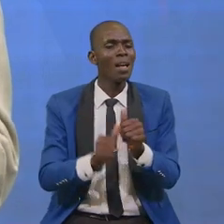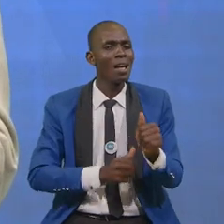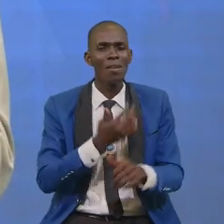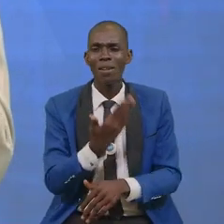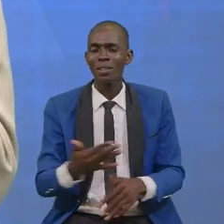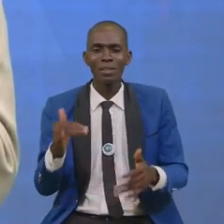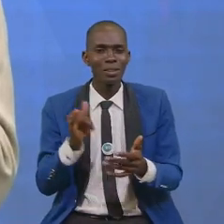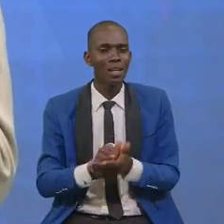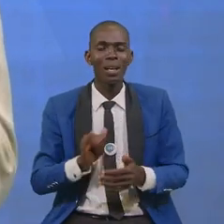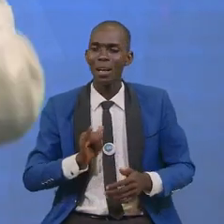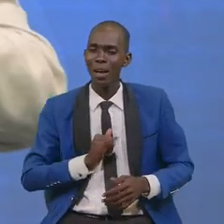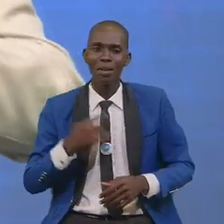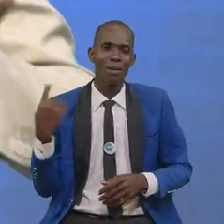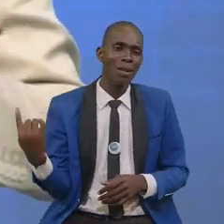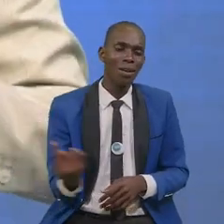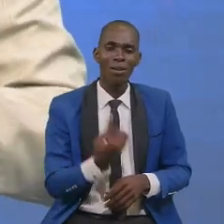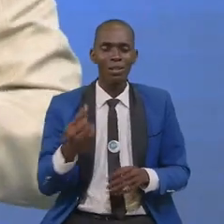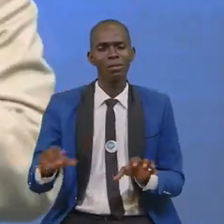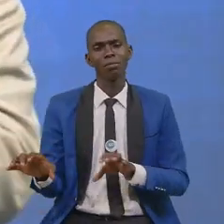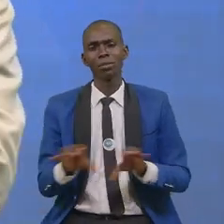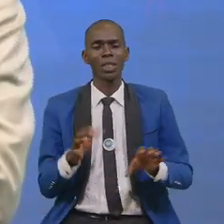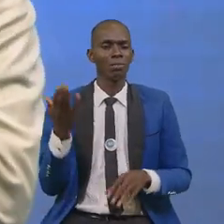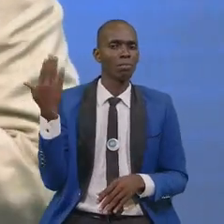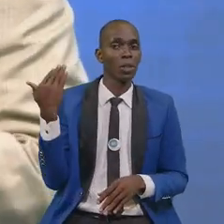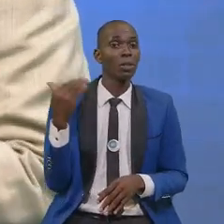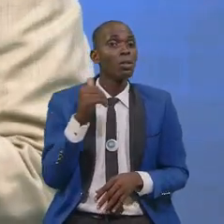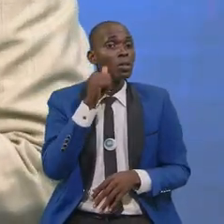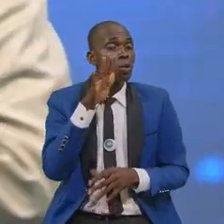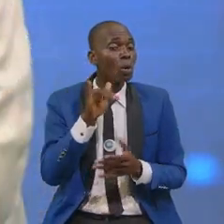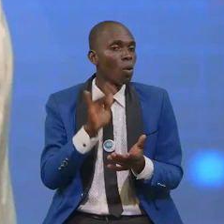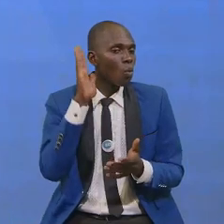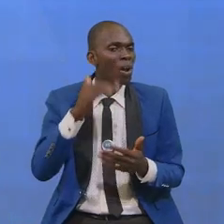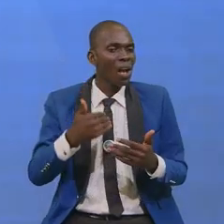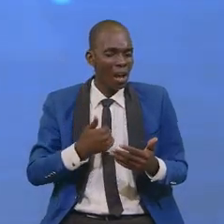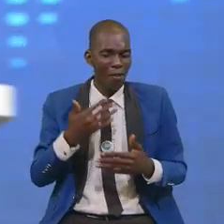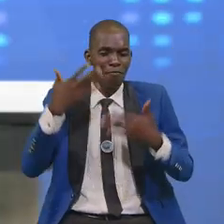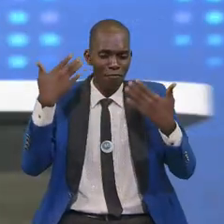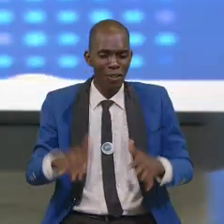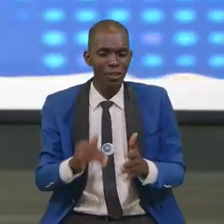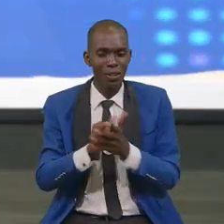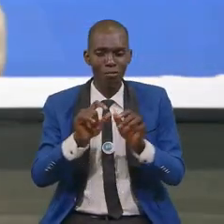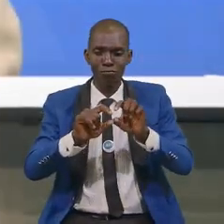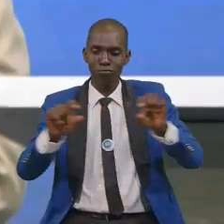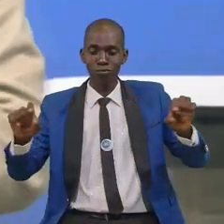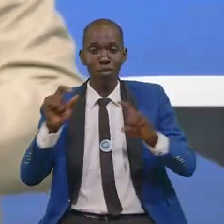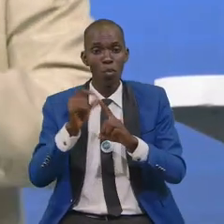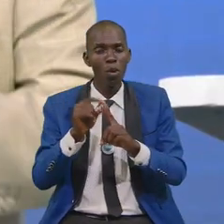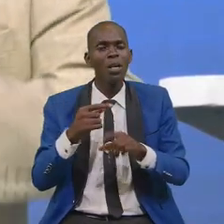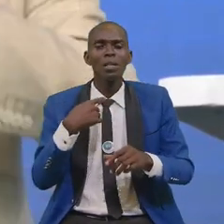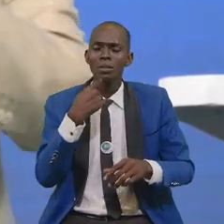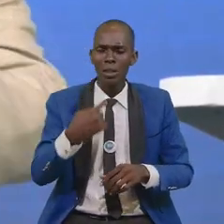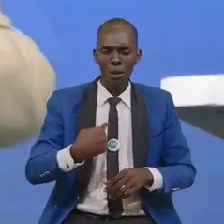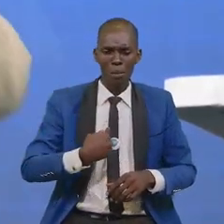ever did. Now, she could have completed the sentence, and she told me everything